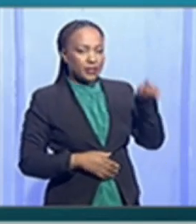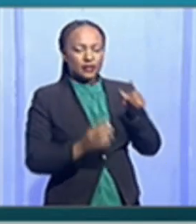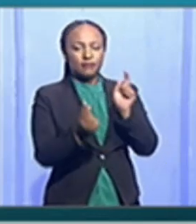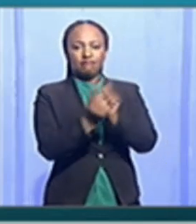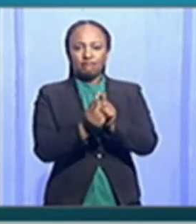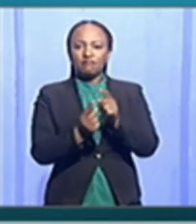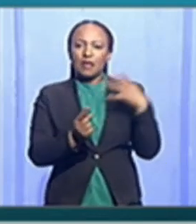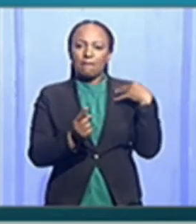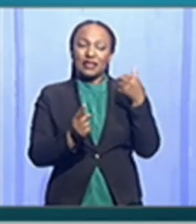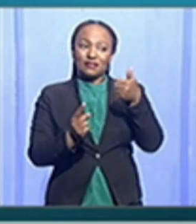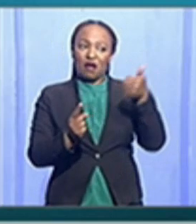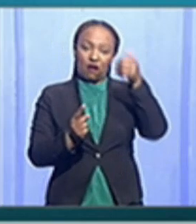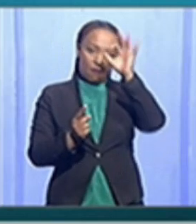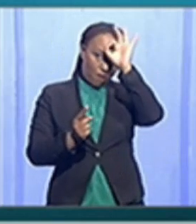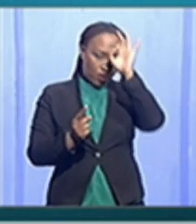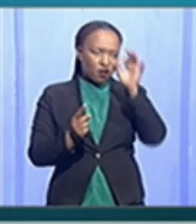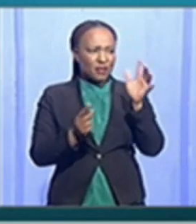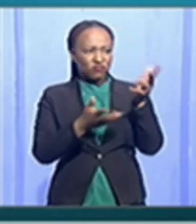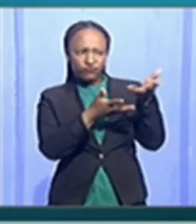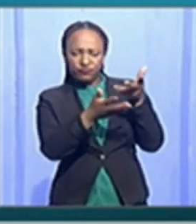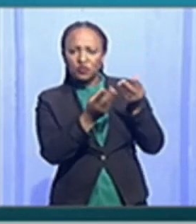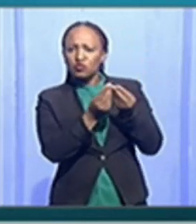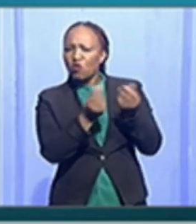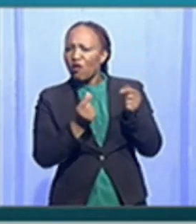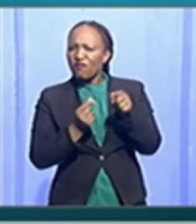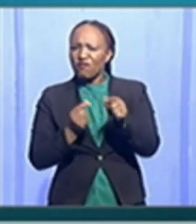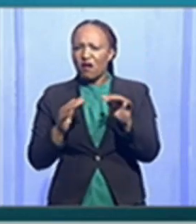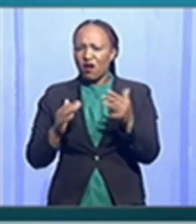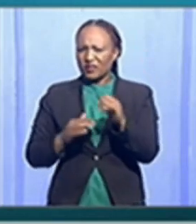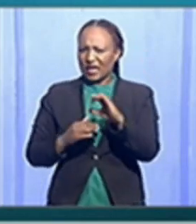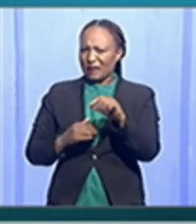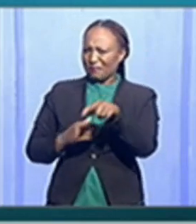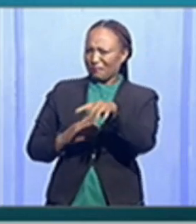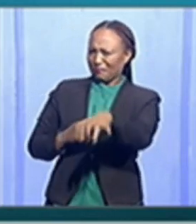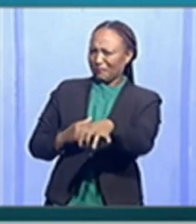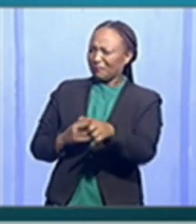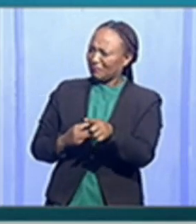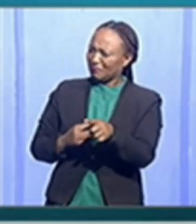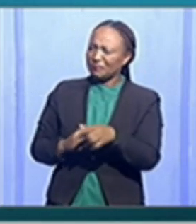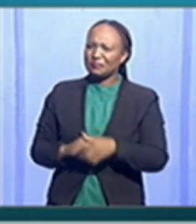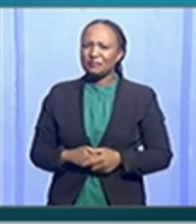maphodisa ba tle ka tharollo ya dipolayano tše ka provinceng yeo.